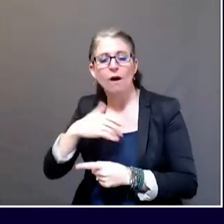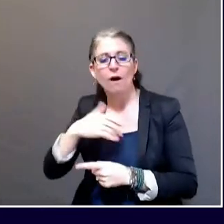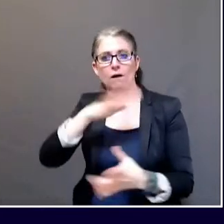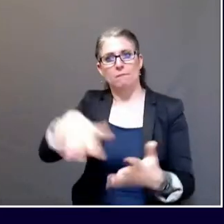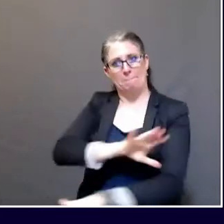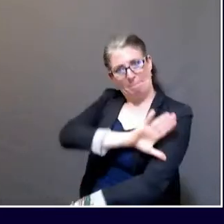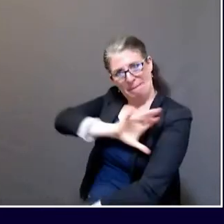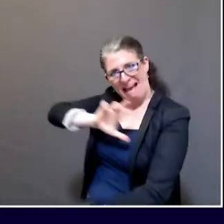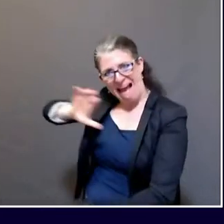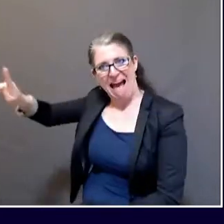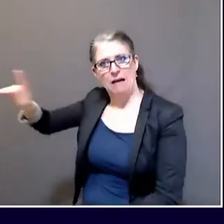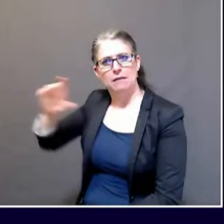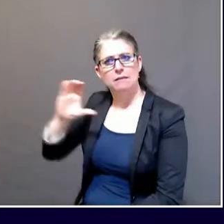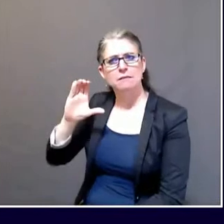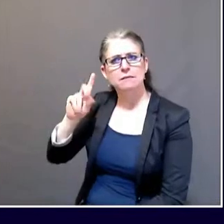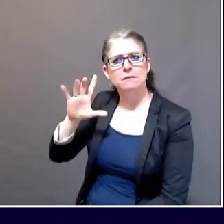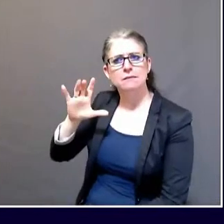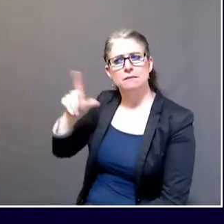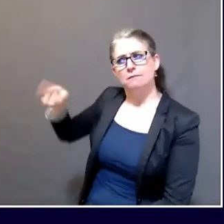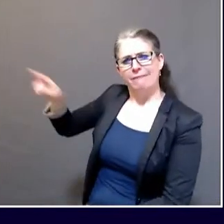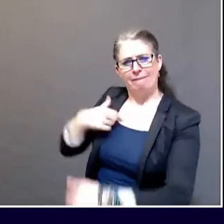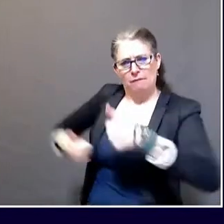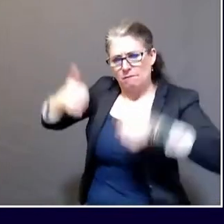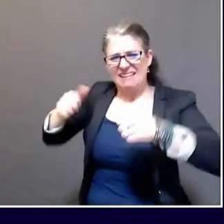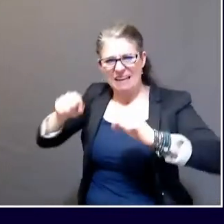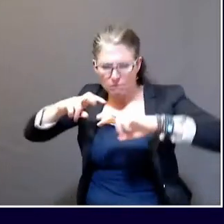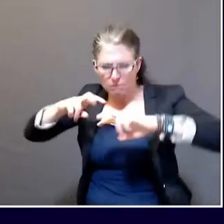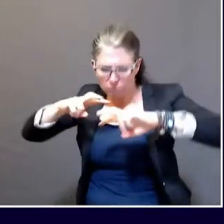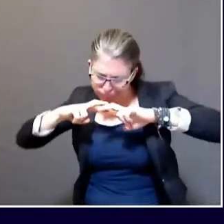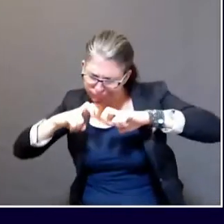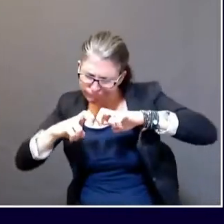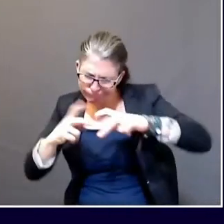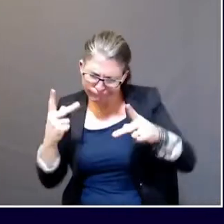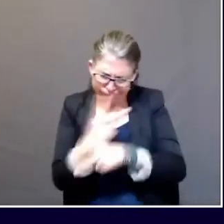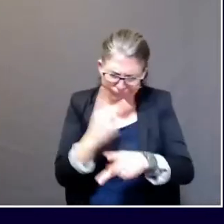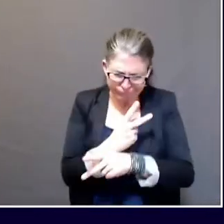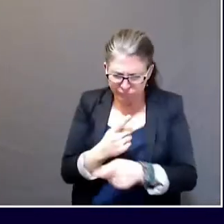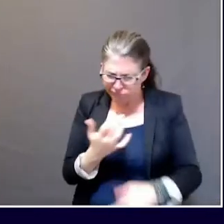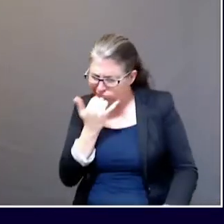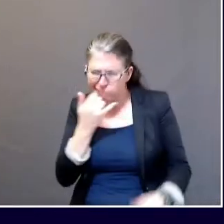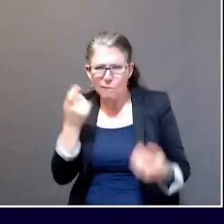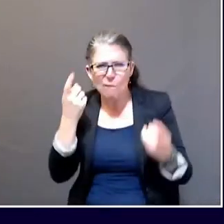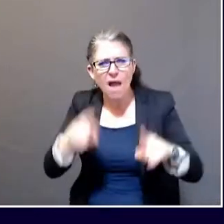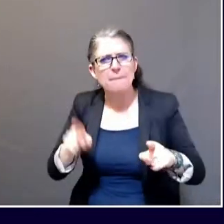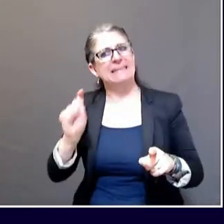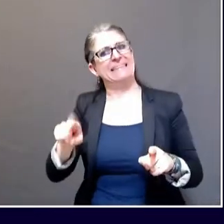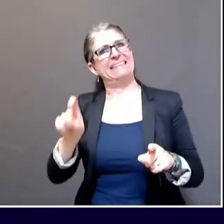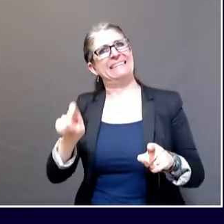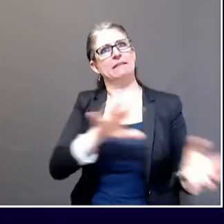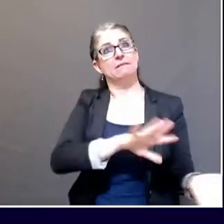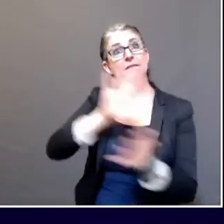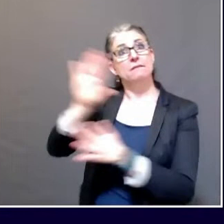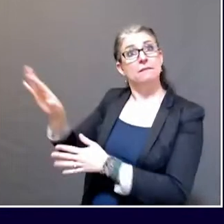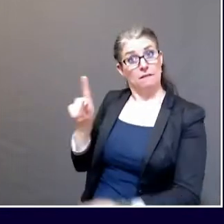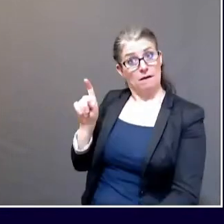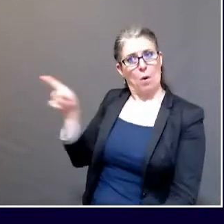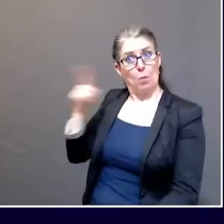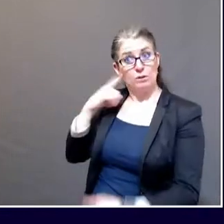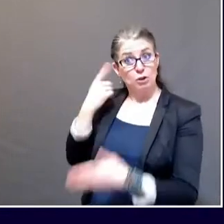on that. But in the meantime, as I mentioned, replacement vaccine is on the way.